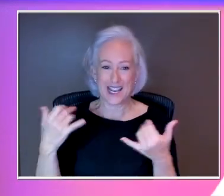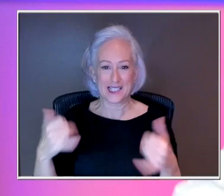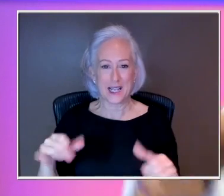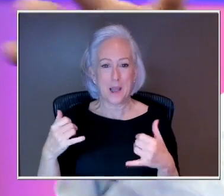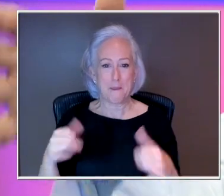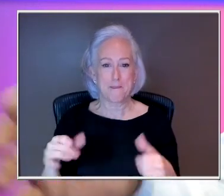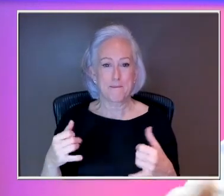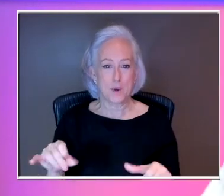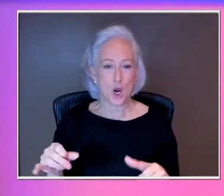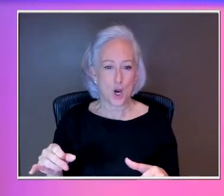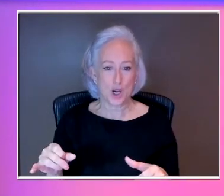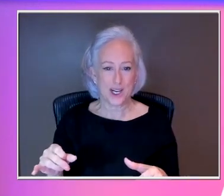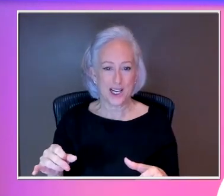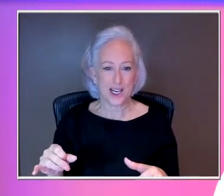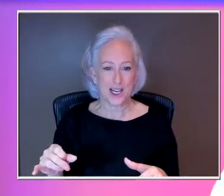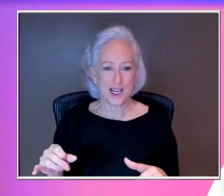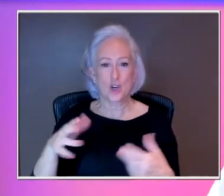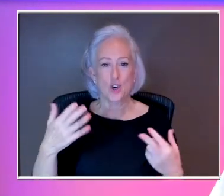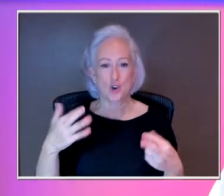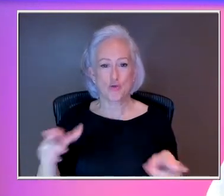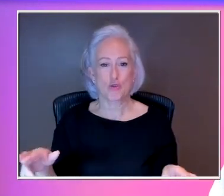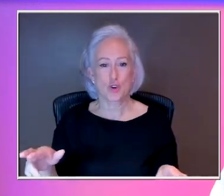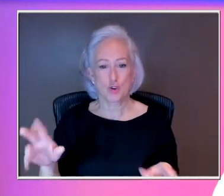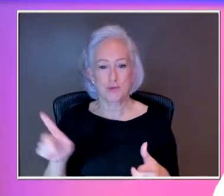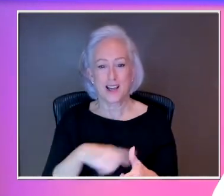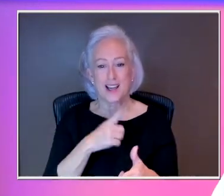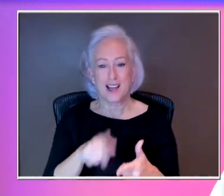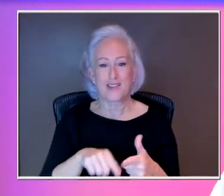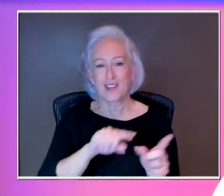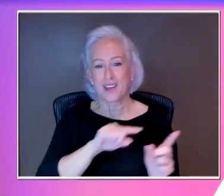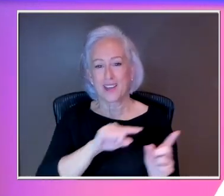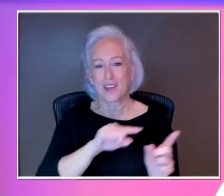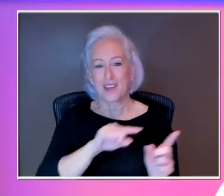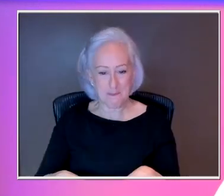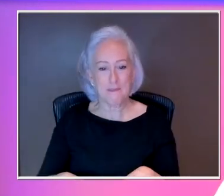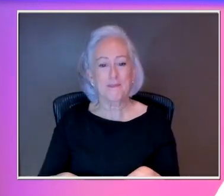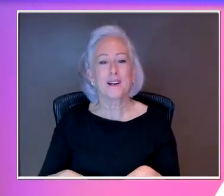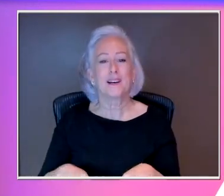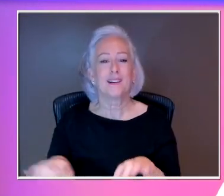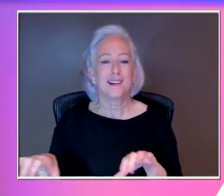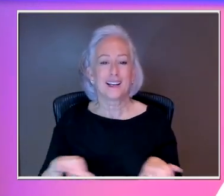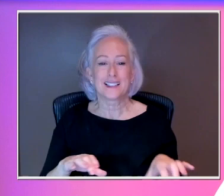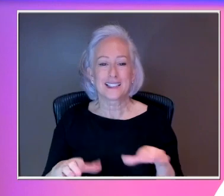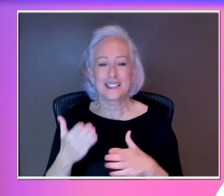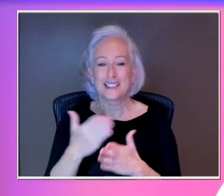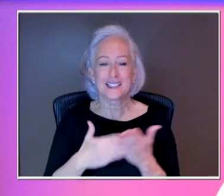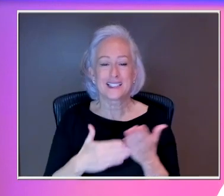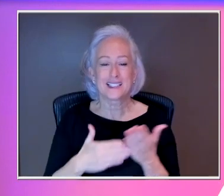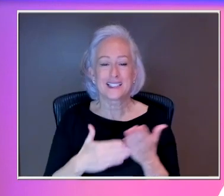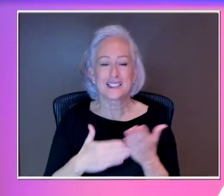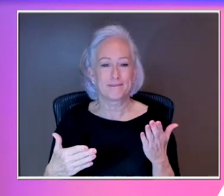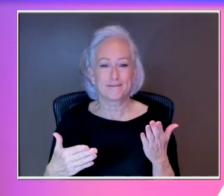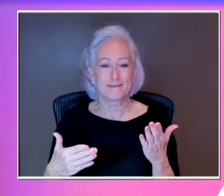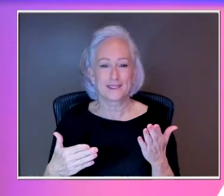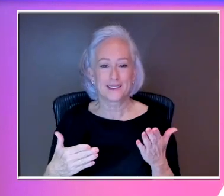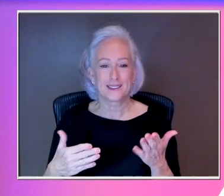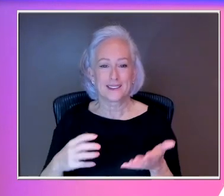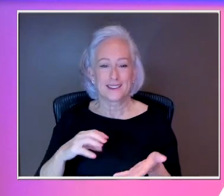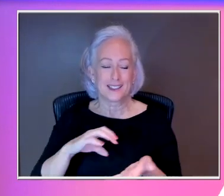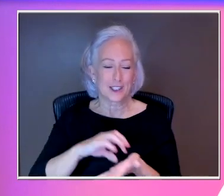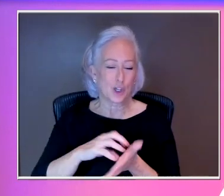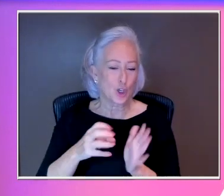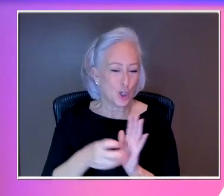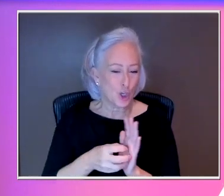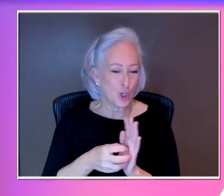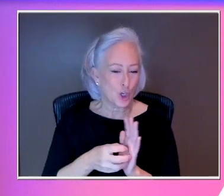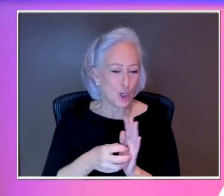in her room area, loft area, and then she came down and basically did some, you know, some crumble cookies, and then she went down and